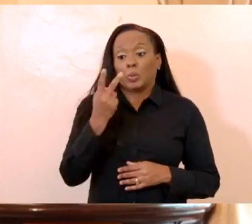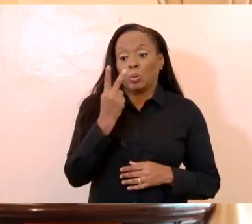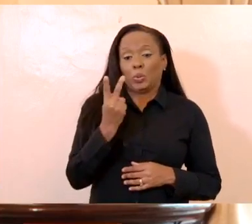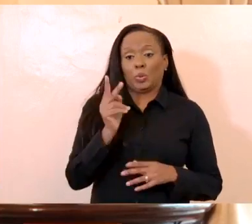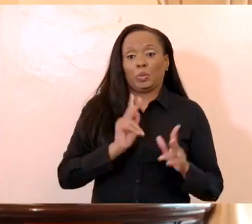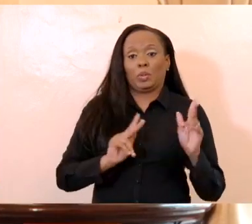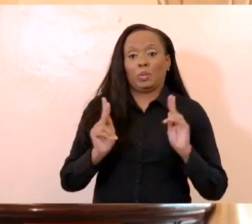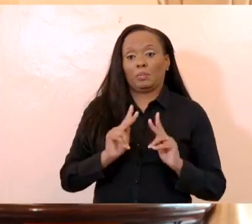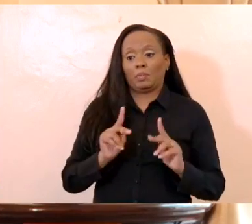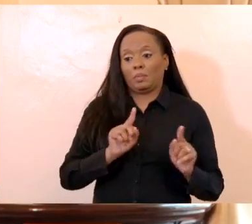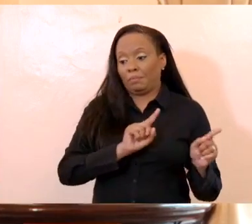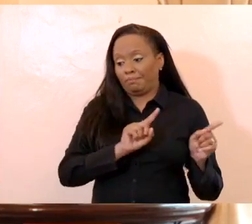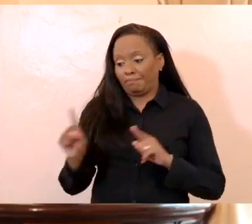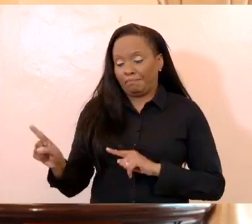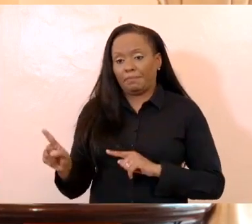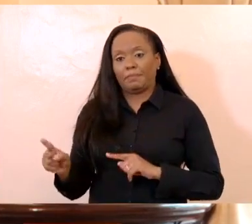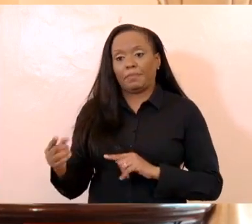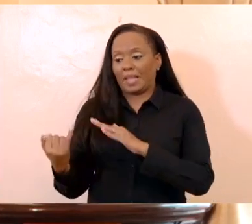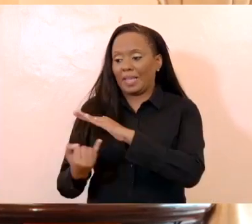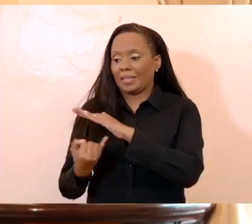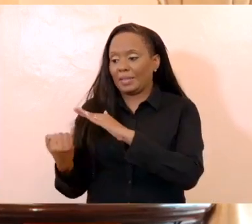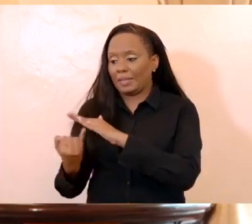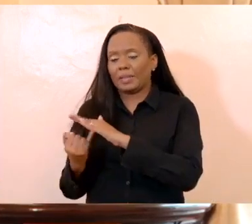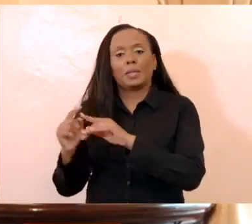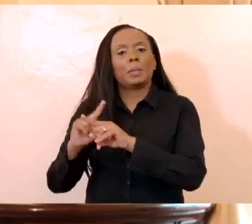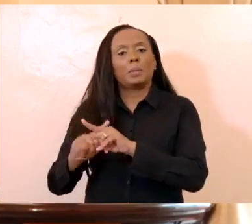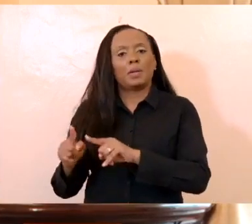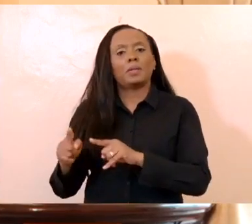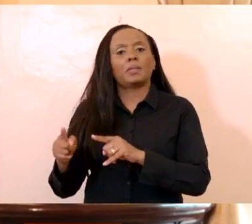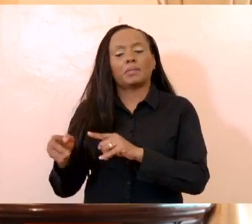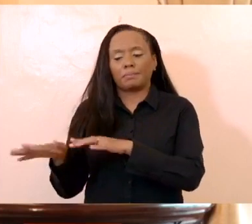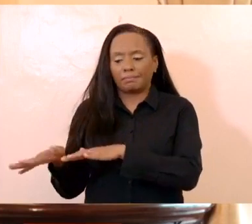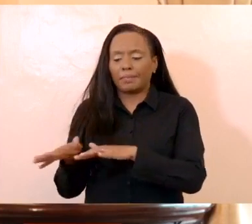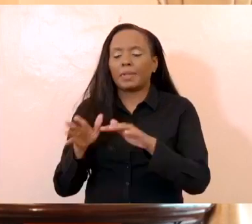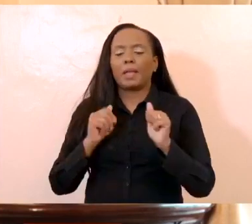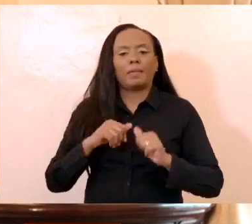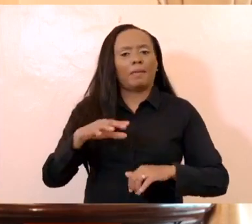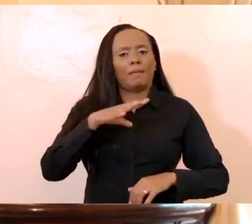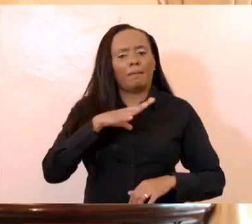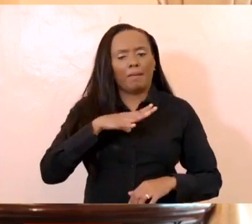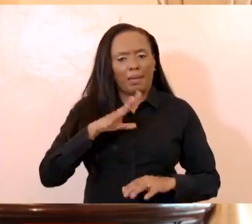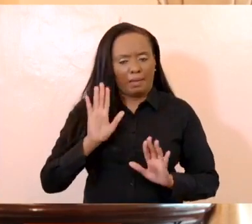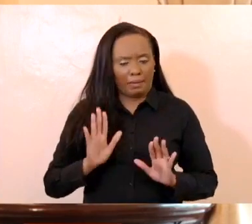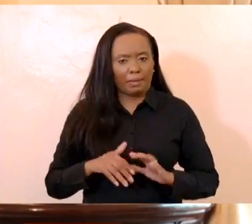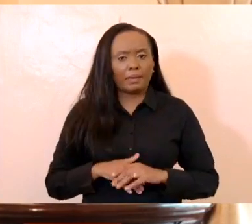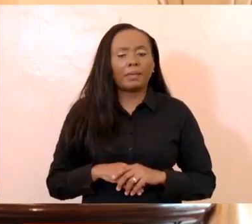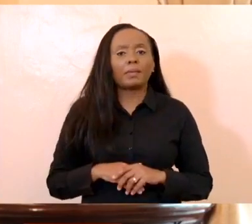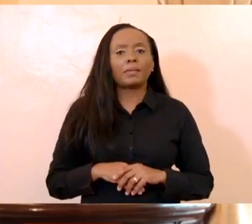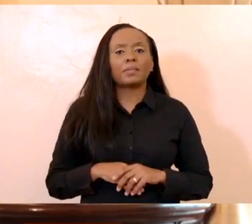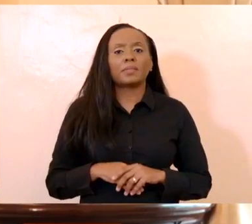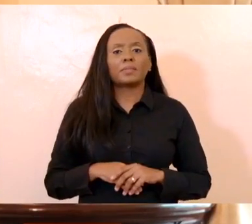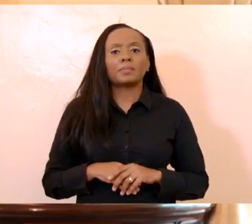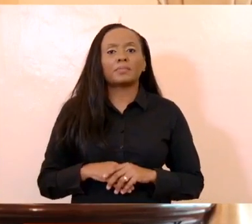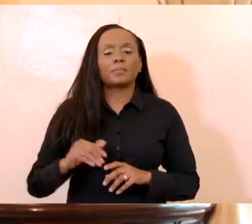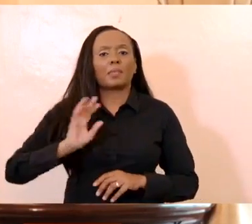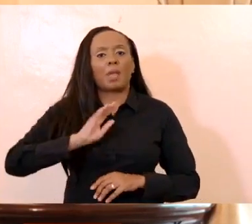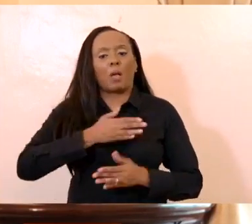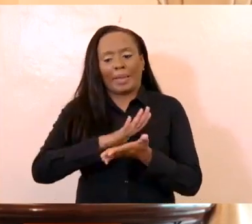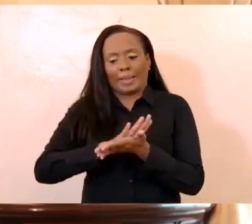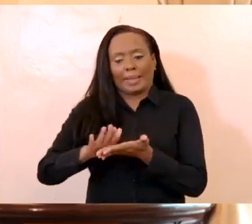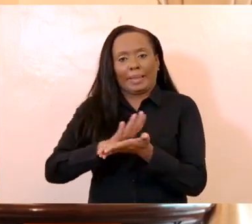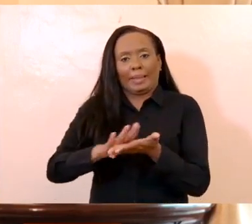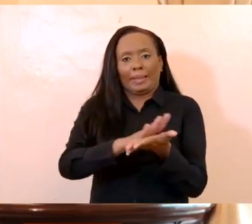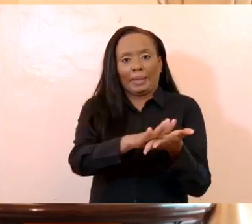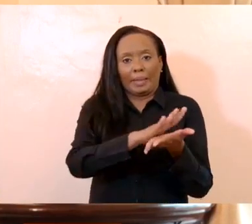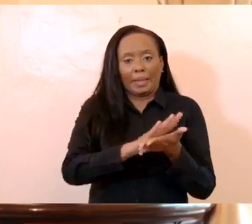medical isolation facility, and they were released without complications by the medical personnel at the prison. Our sanitization program is going